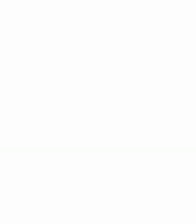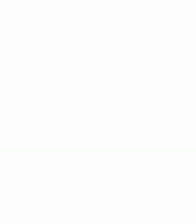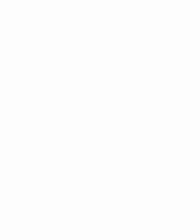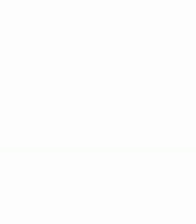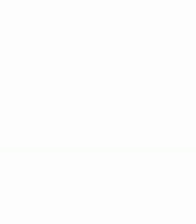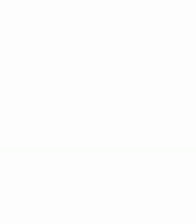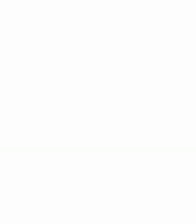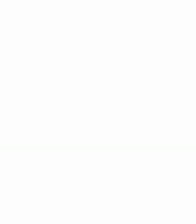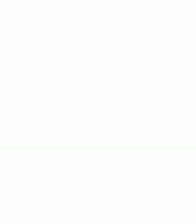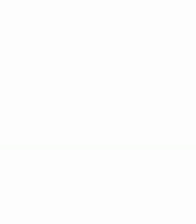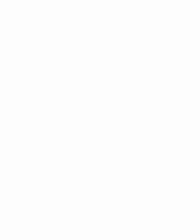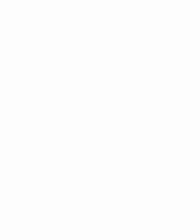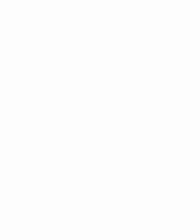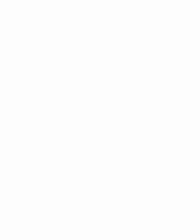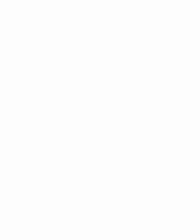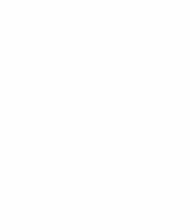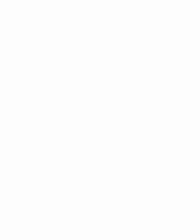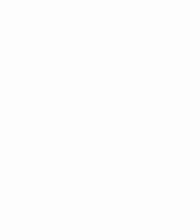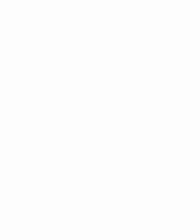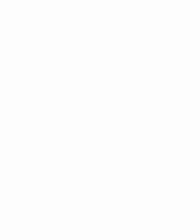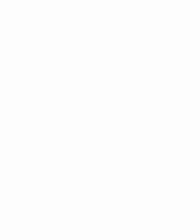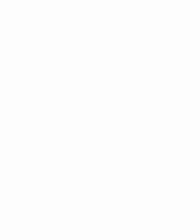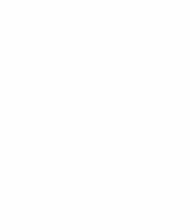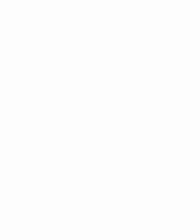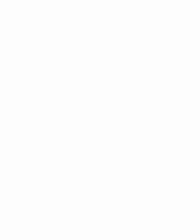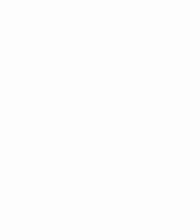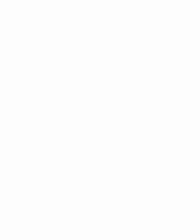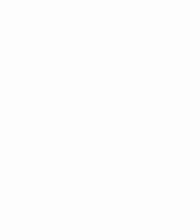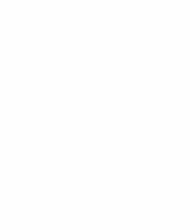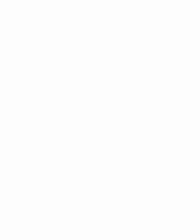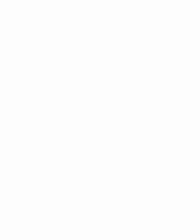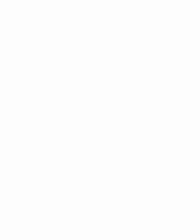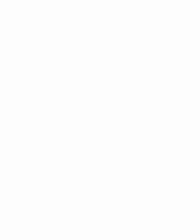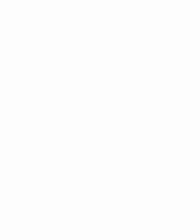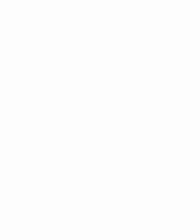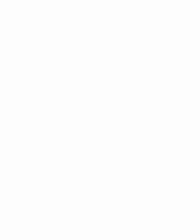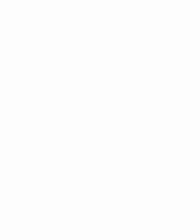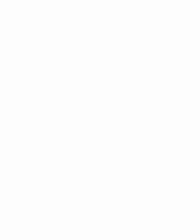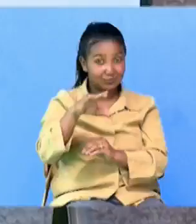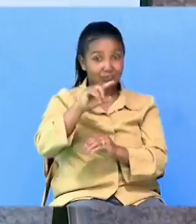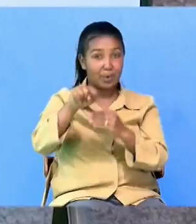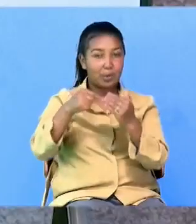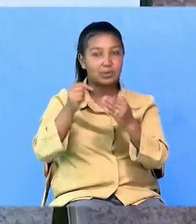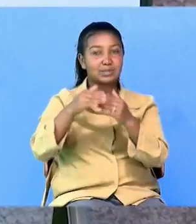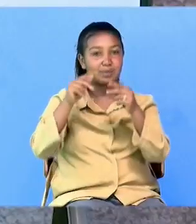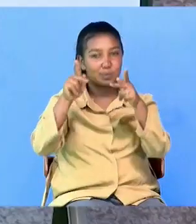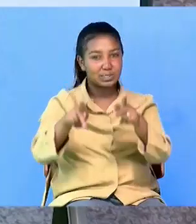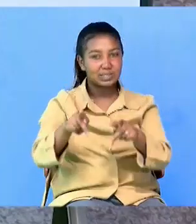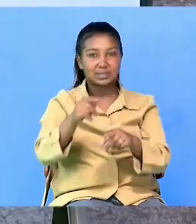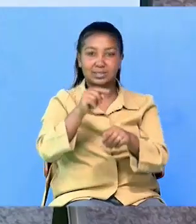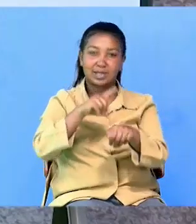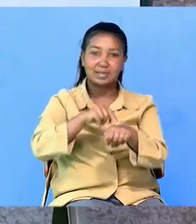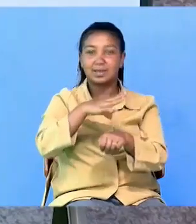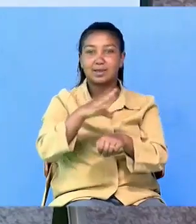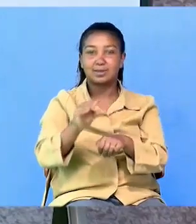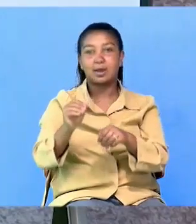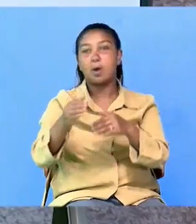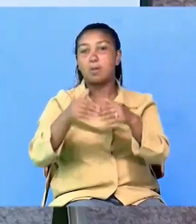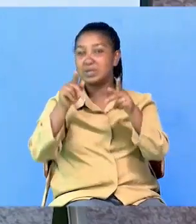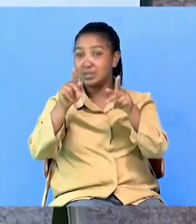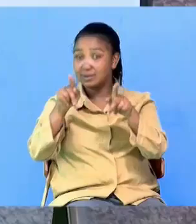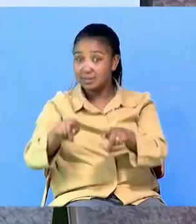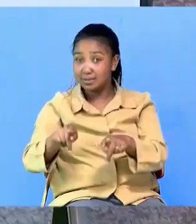not simple present tense. I'm sure that students, you get some ideas about what simple present tense and or present